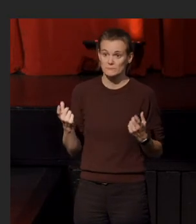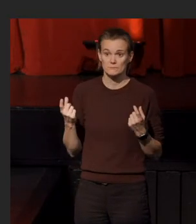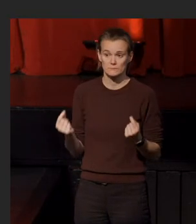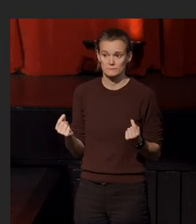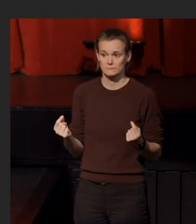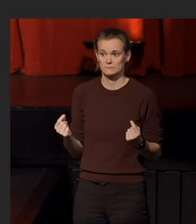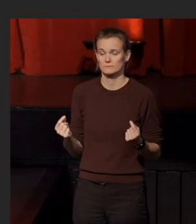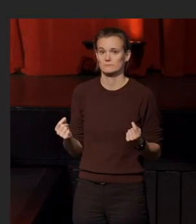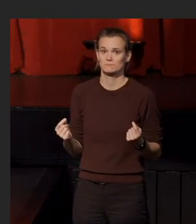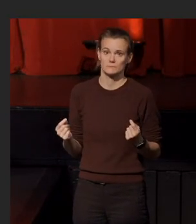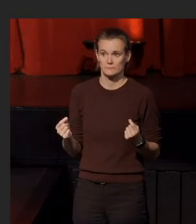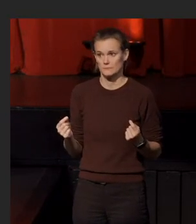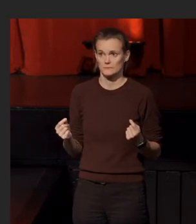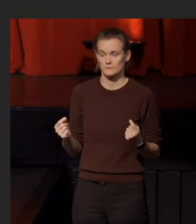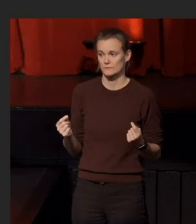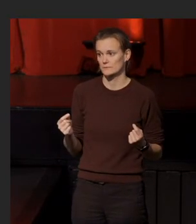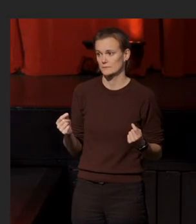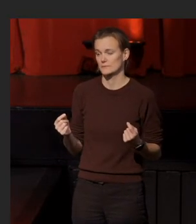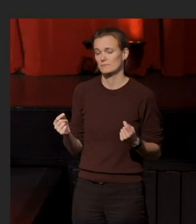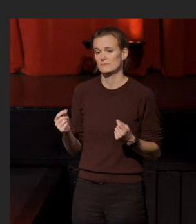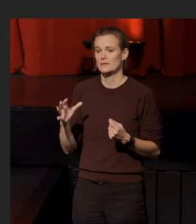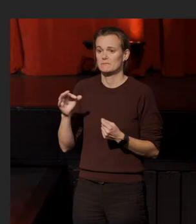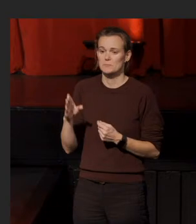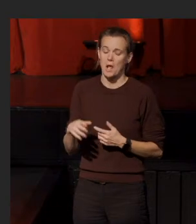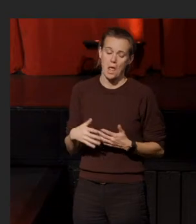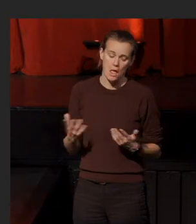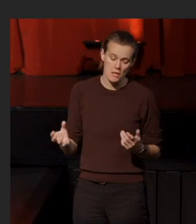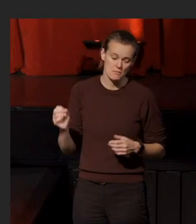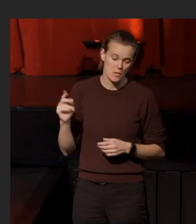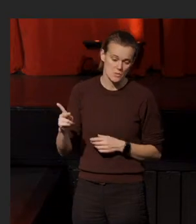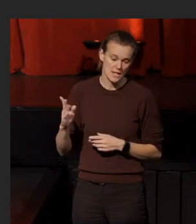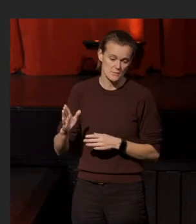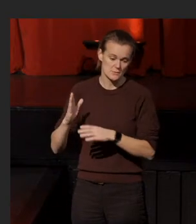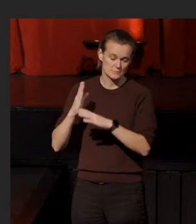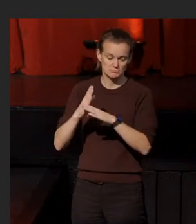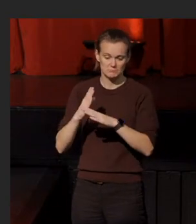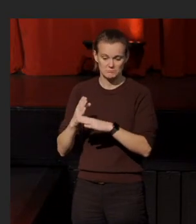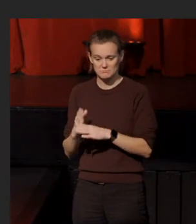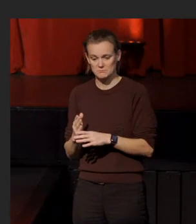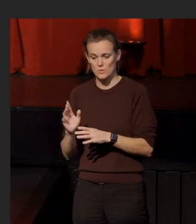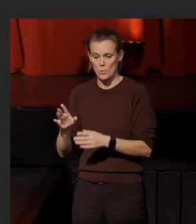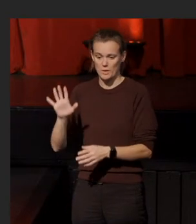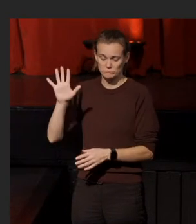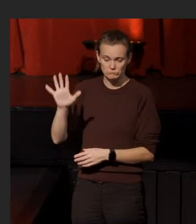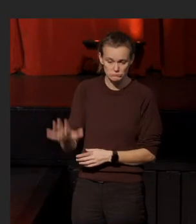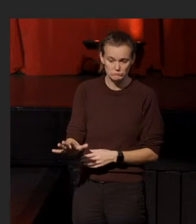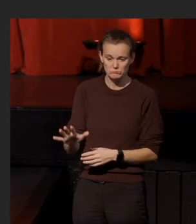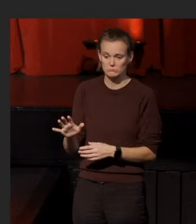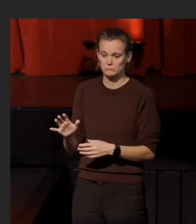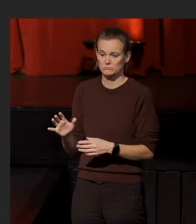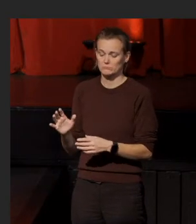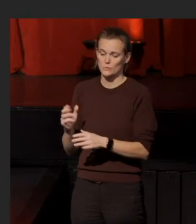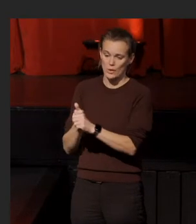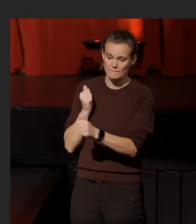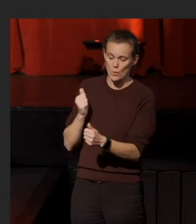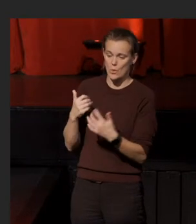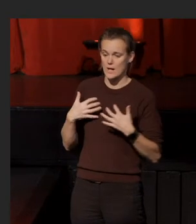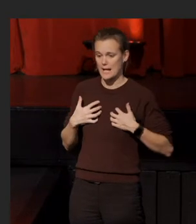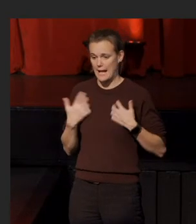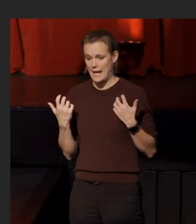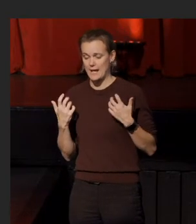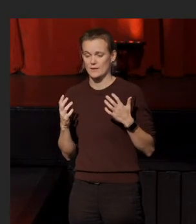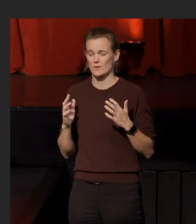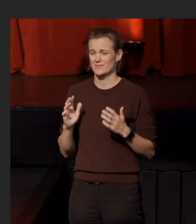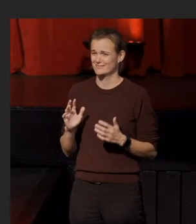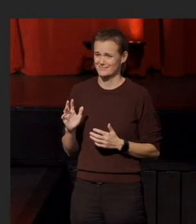And while they may have taken some measures to try to, you know, stem that problem or mitigate it in various ways, fact of the matter is